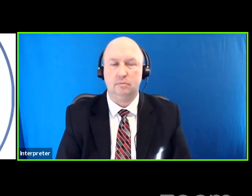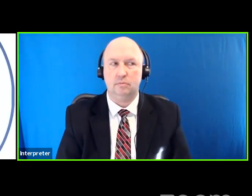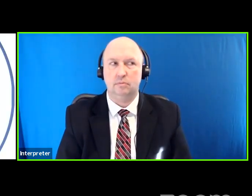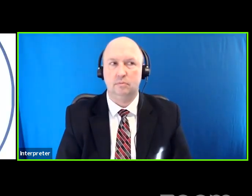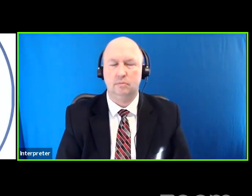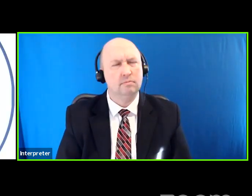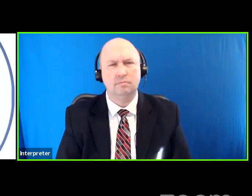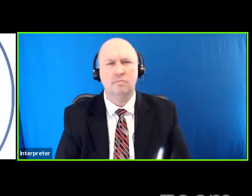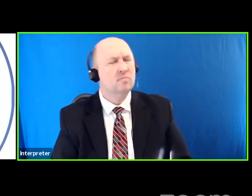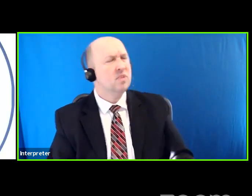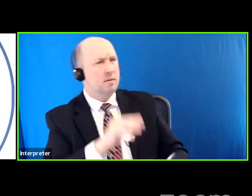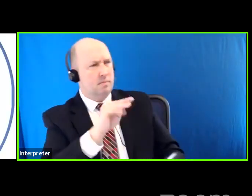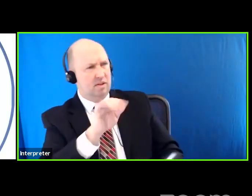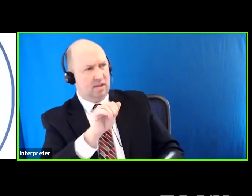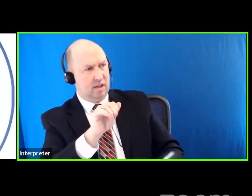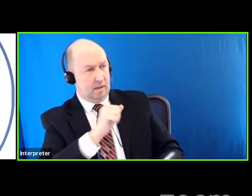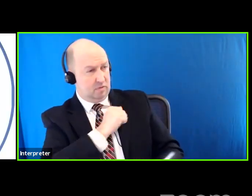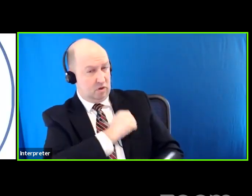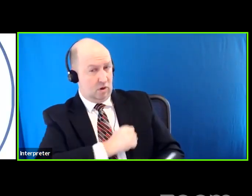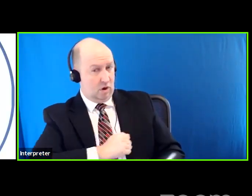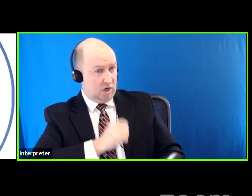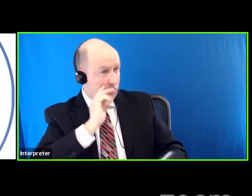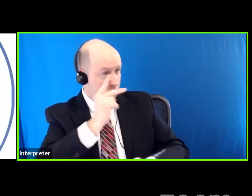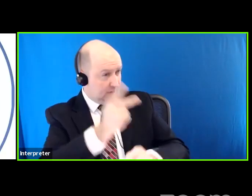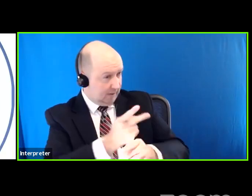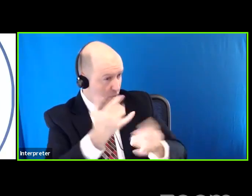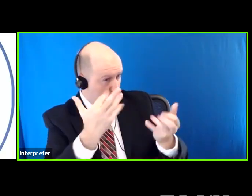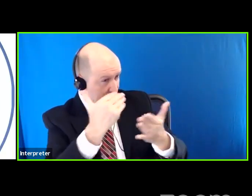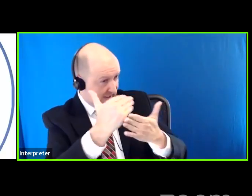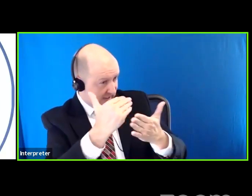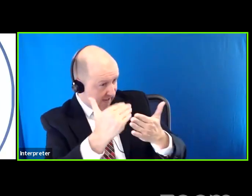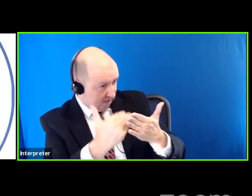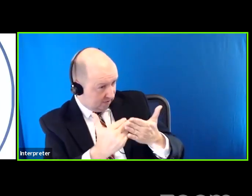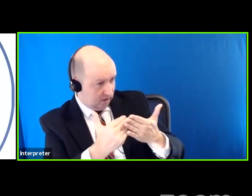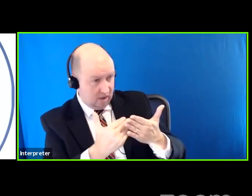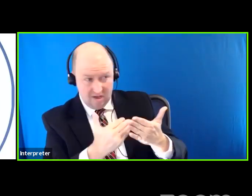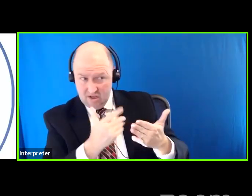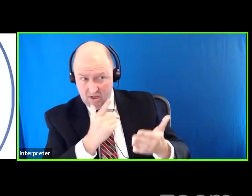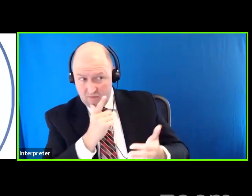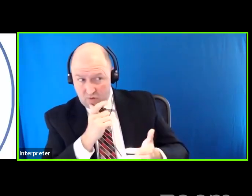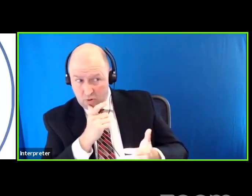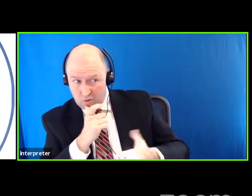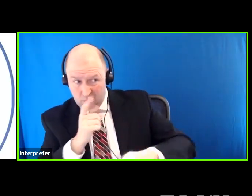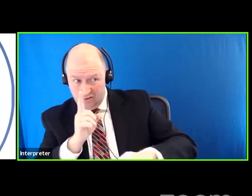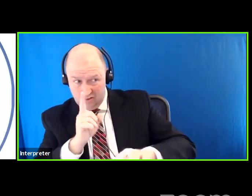I'm sorry. So you are going to keep a waiting list from the people who can't make an